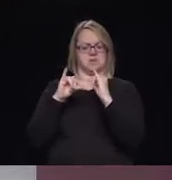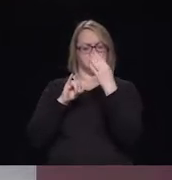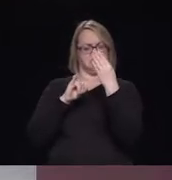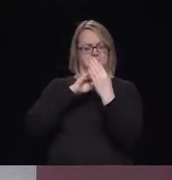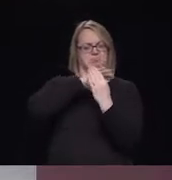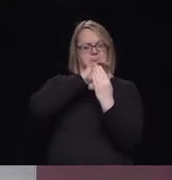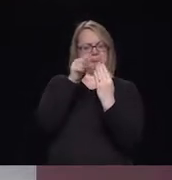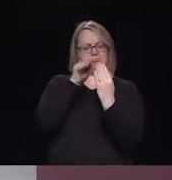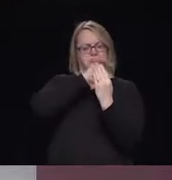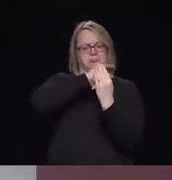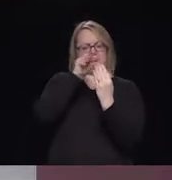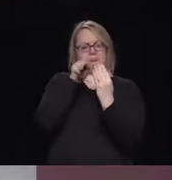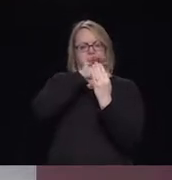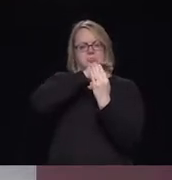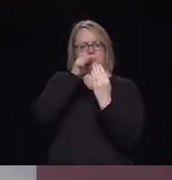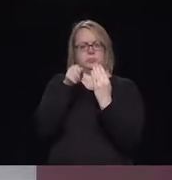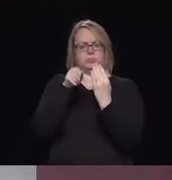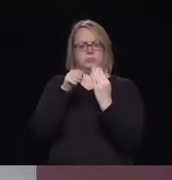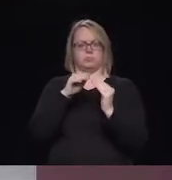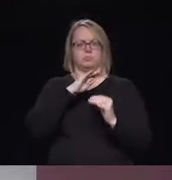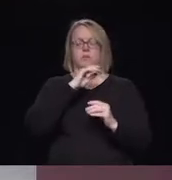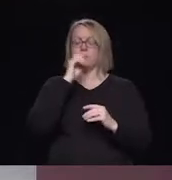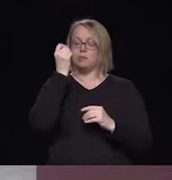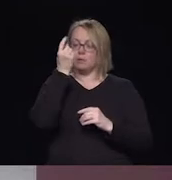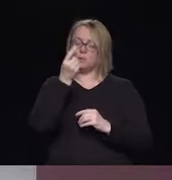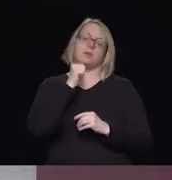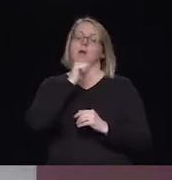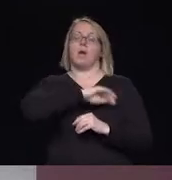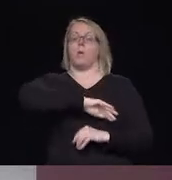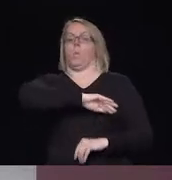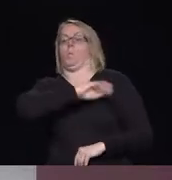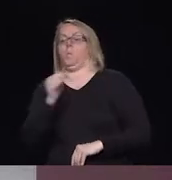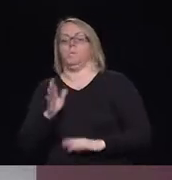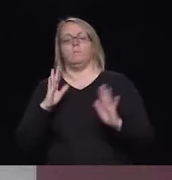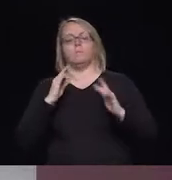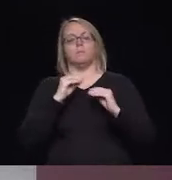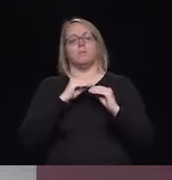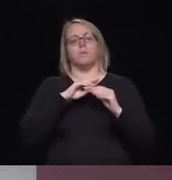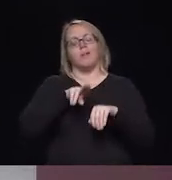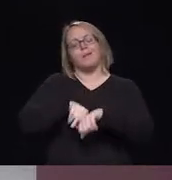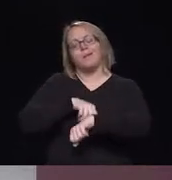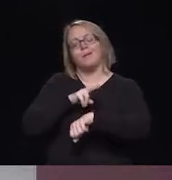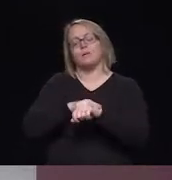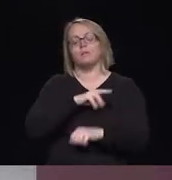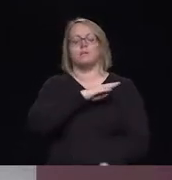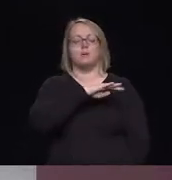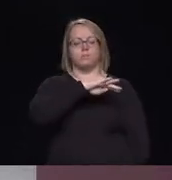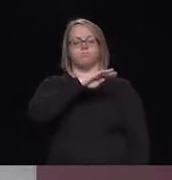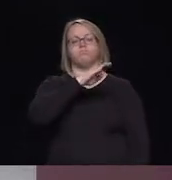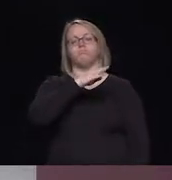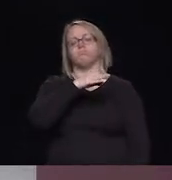when I make the bump, I do not want it to have a perfect curve. You want it to be a little bit irregular,